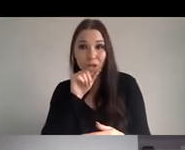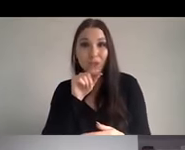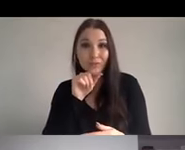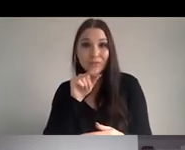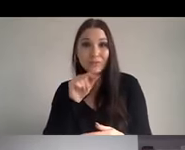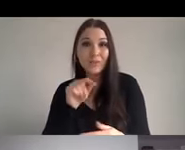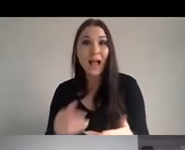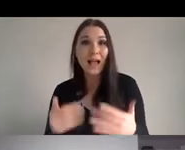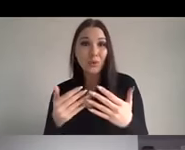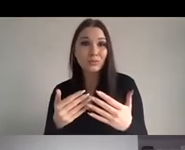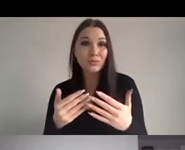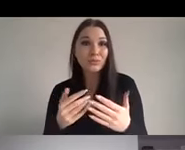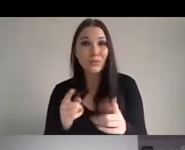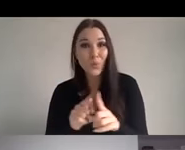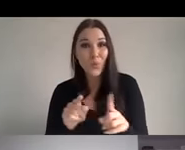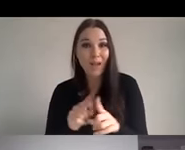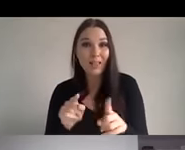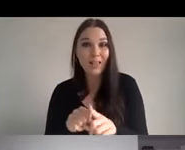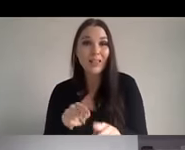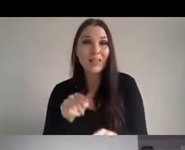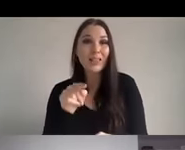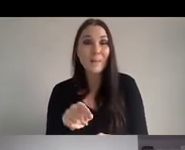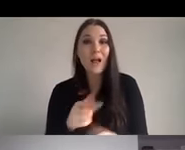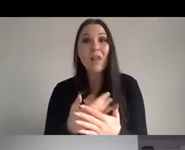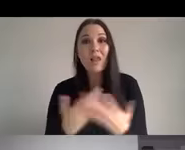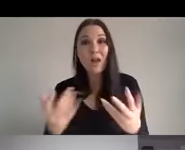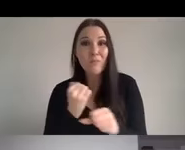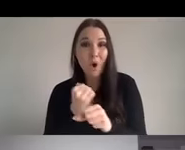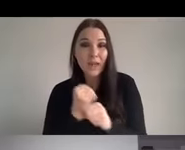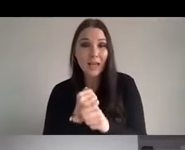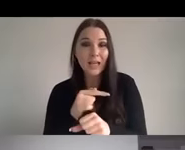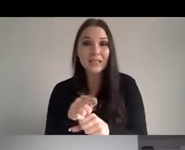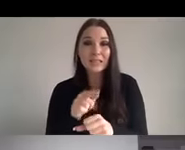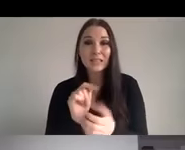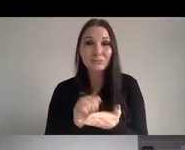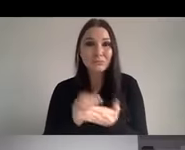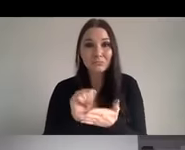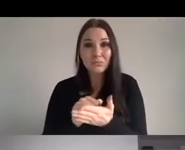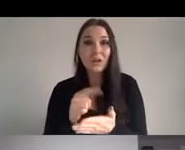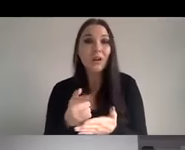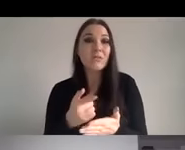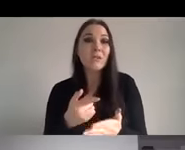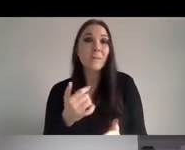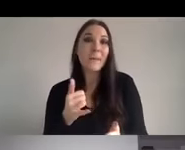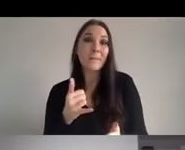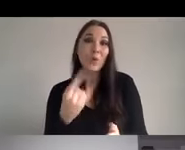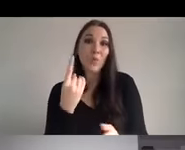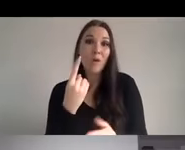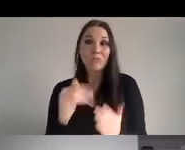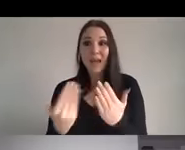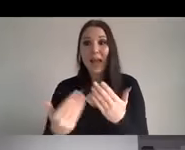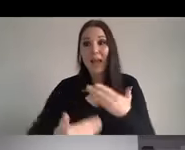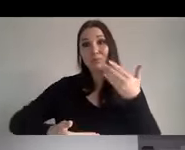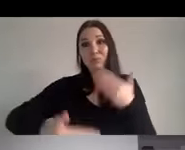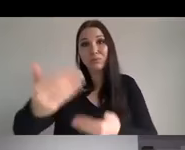happen. There's a lot of marketing, and the general feeling it's either one day, oh, it's coming in a year, in which case, why should